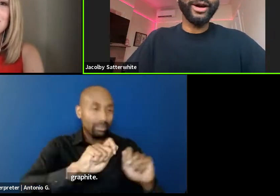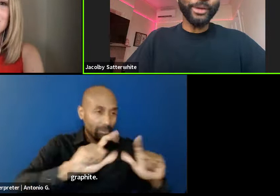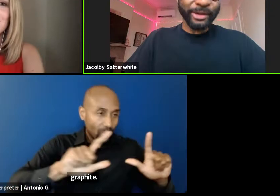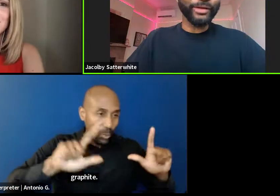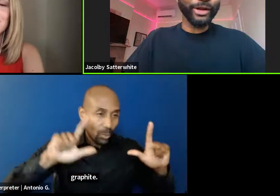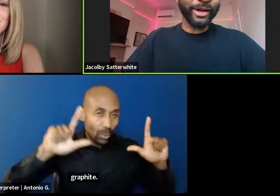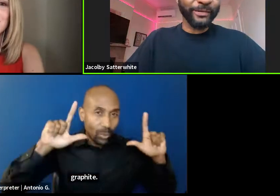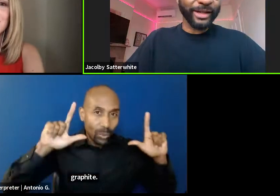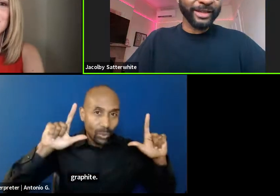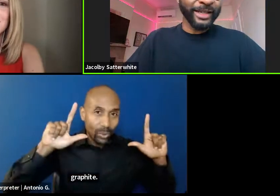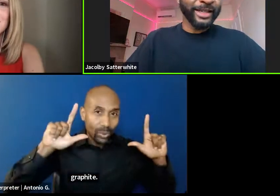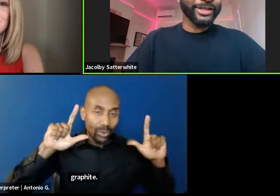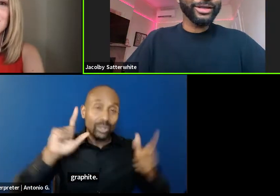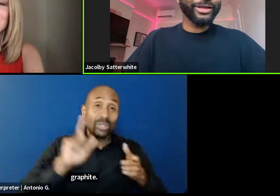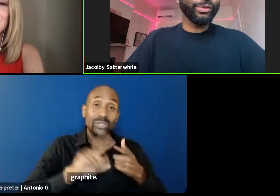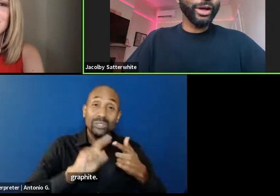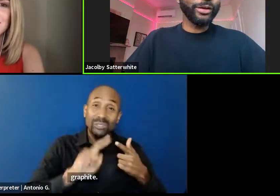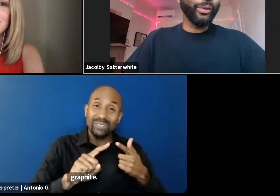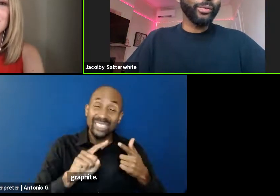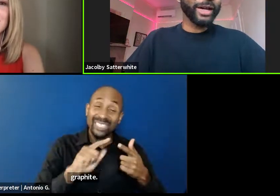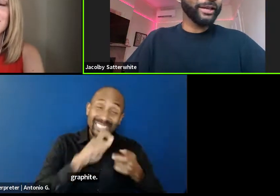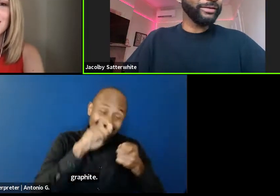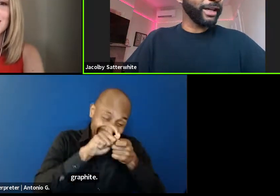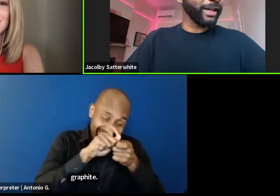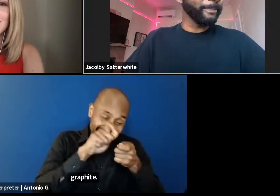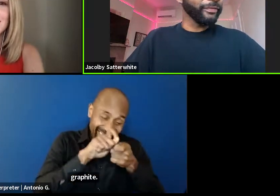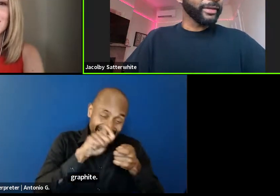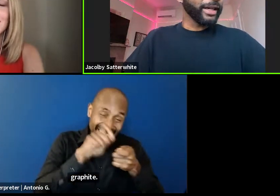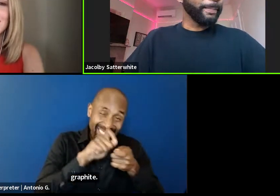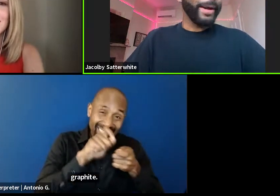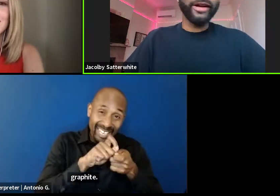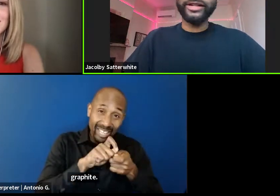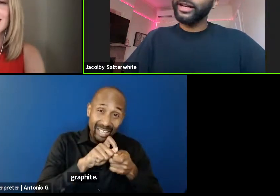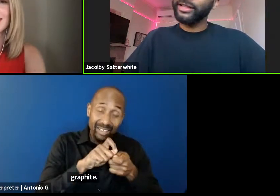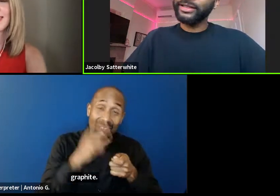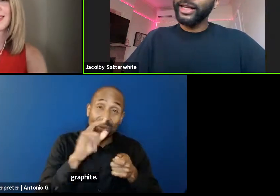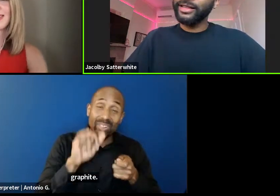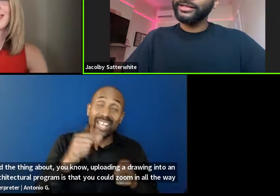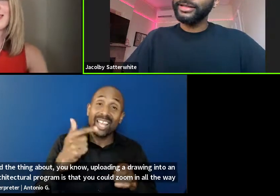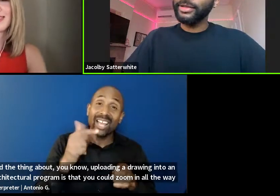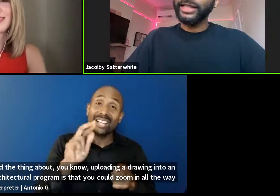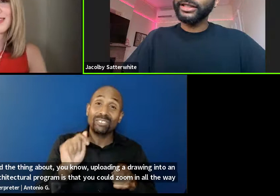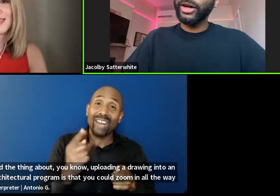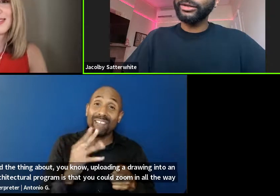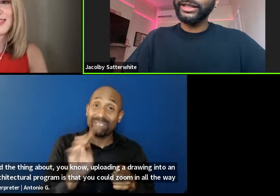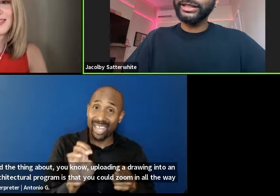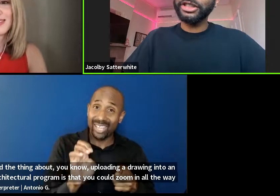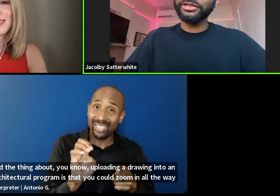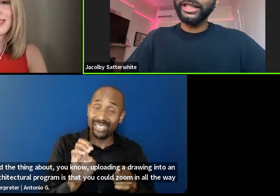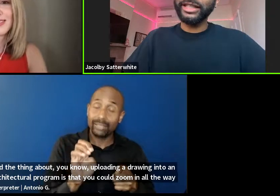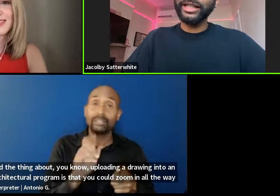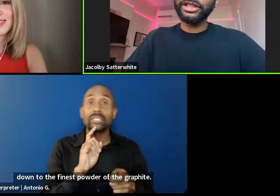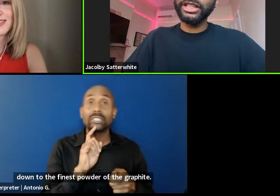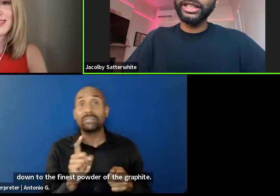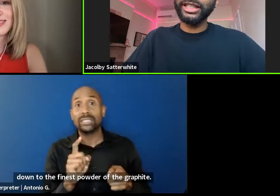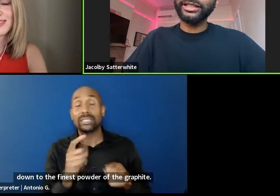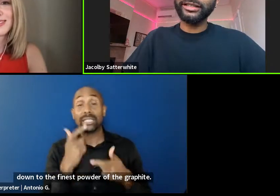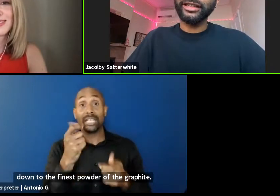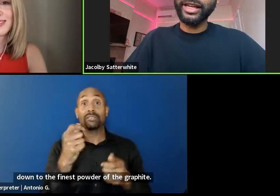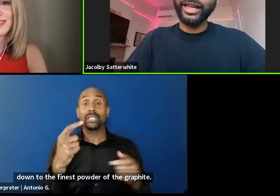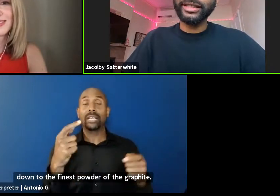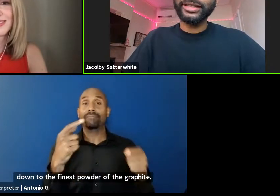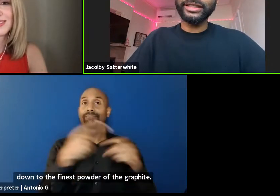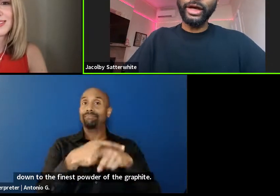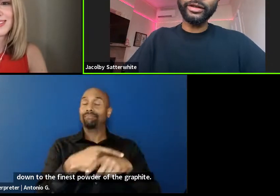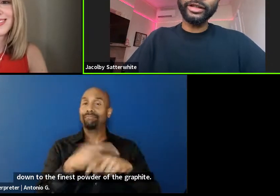finest powder of the graphite. So it's this weird kind of like paradox that something as cold as digital technology can get